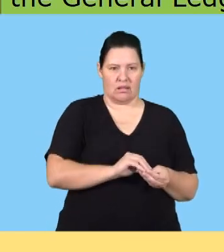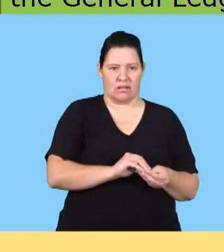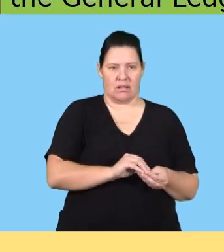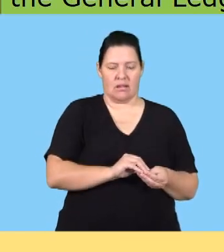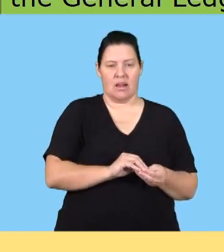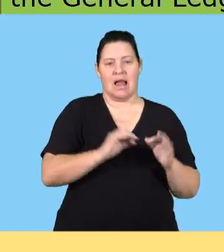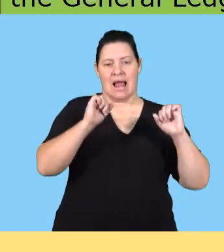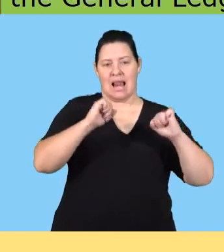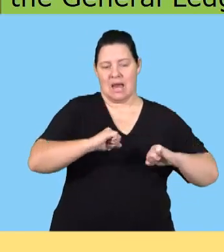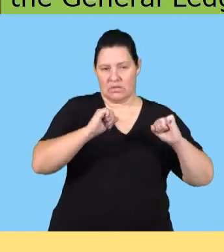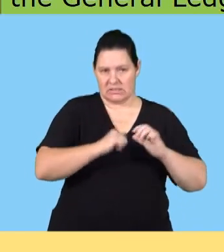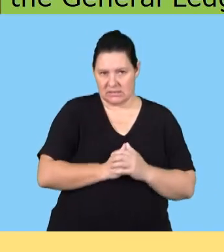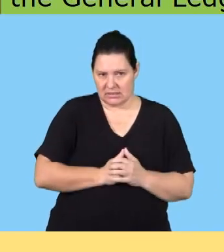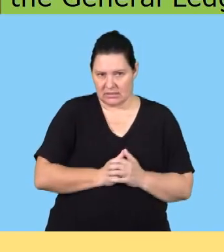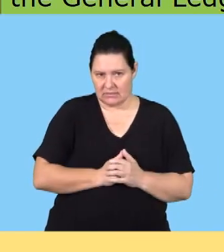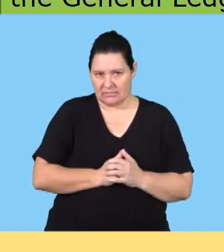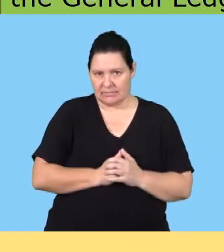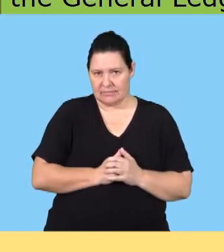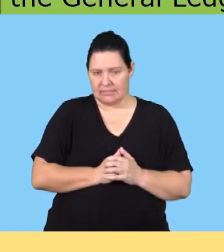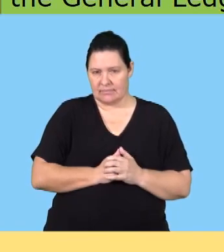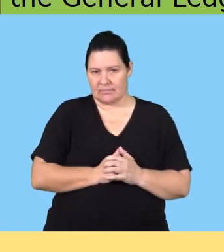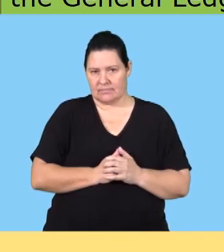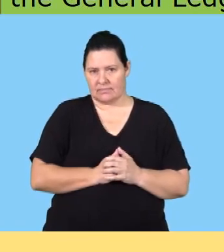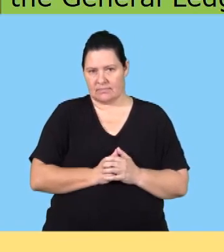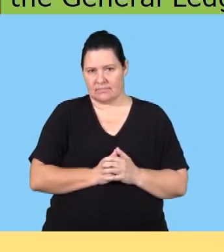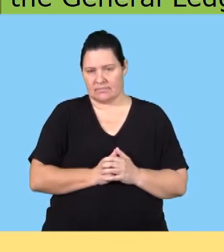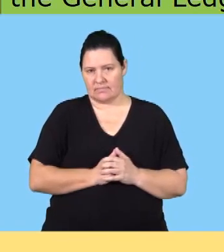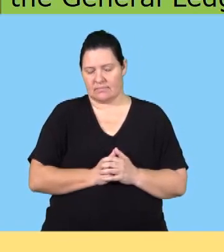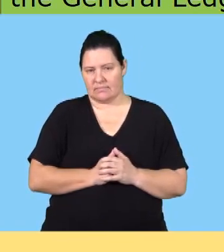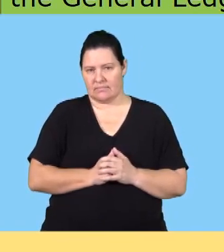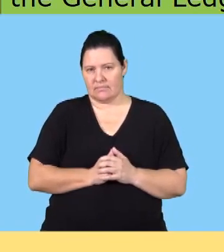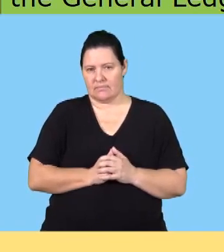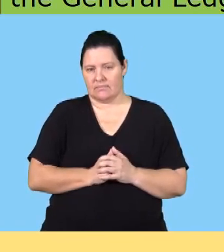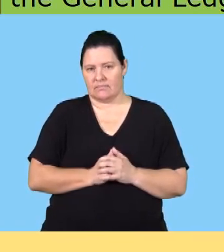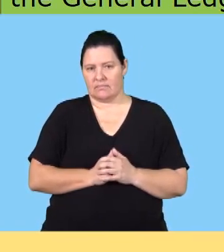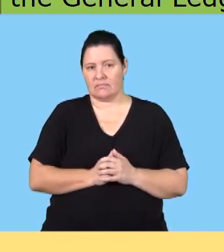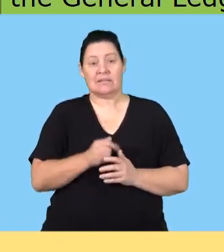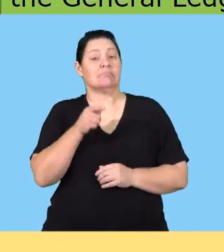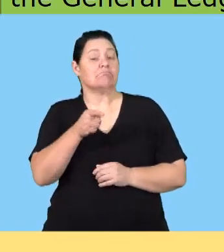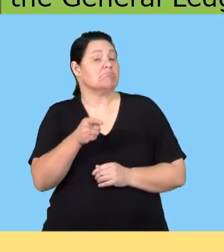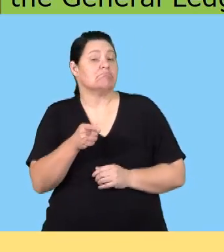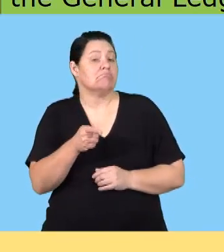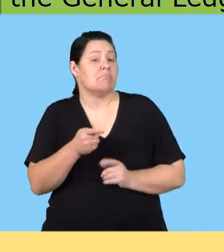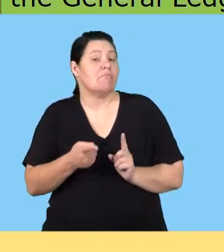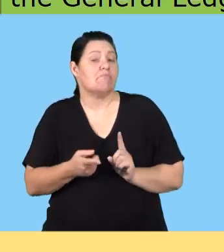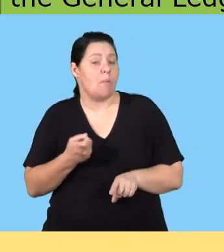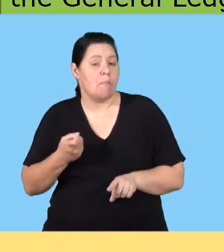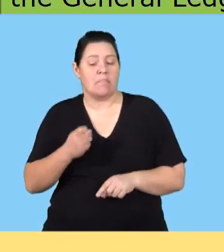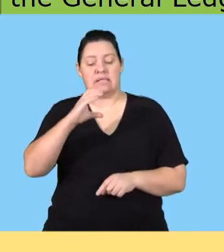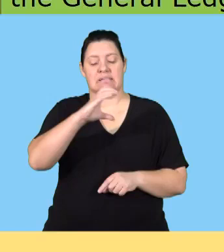Total allowances. Total allowances. And this is from the